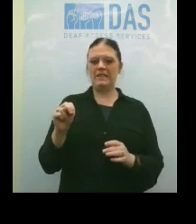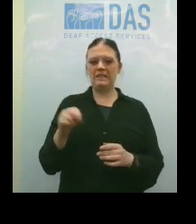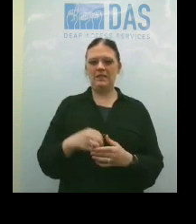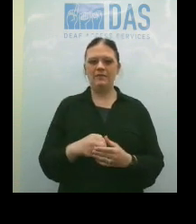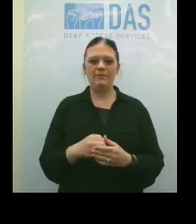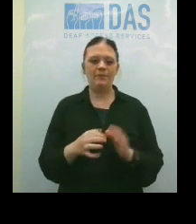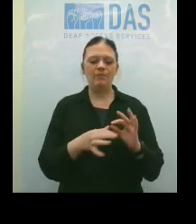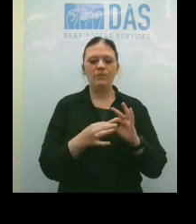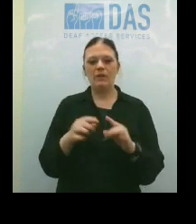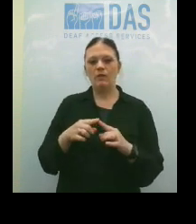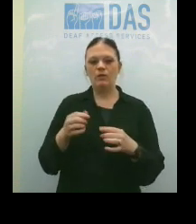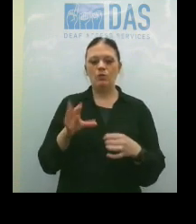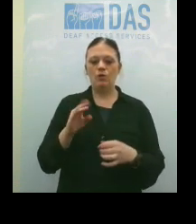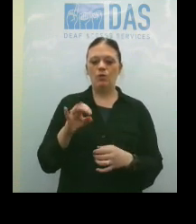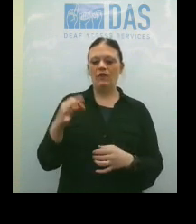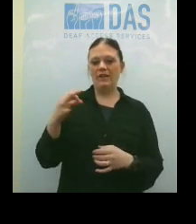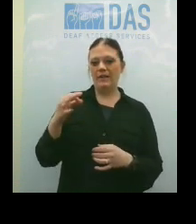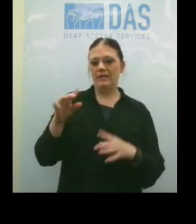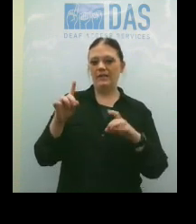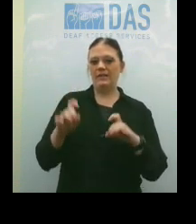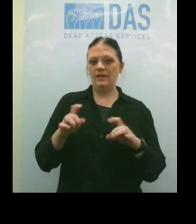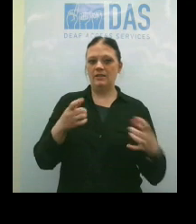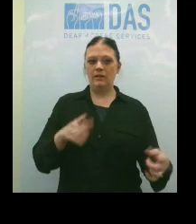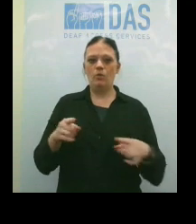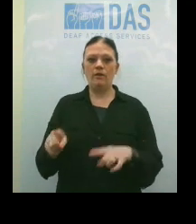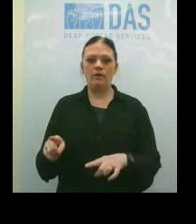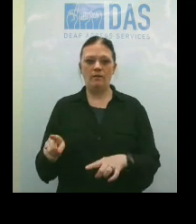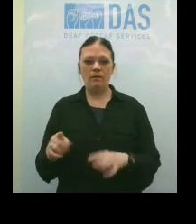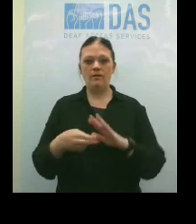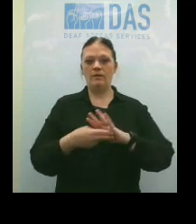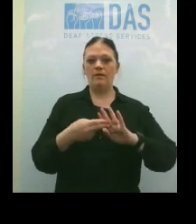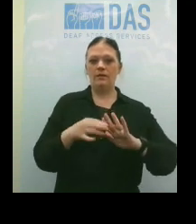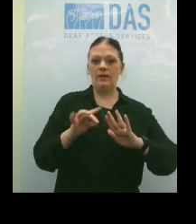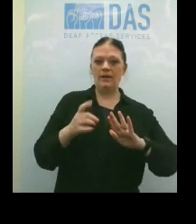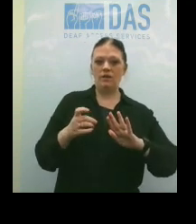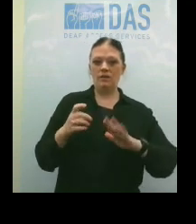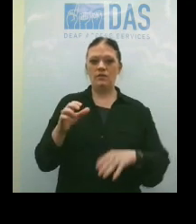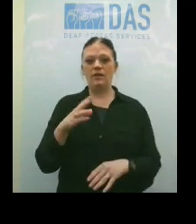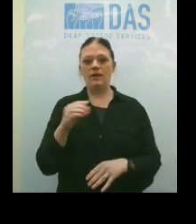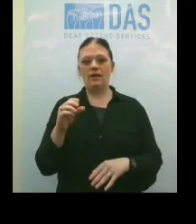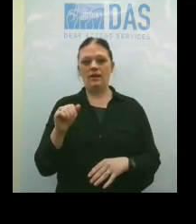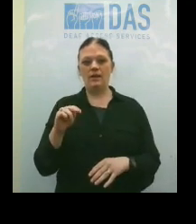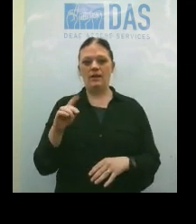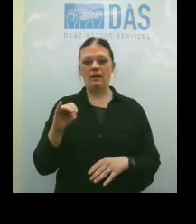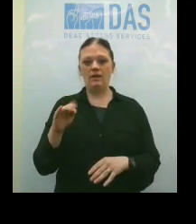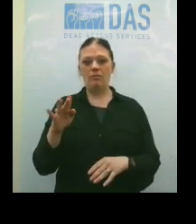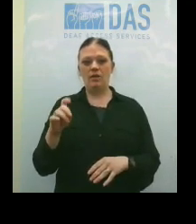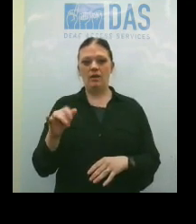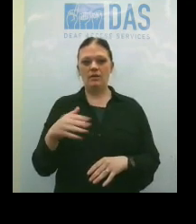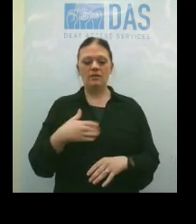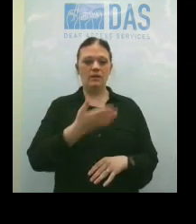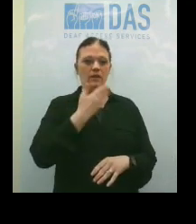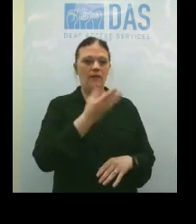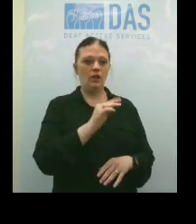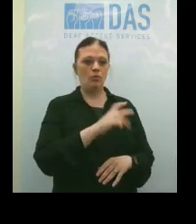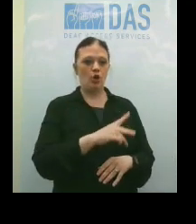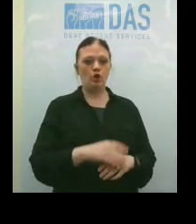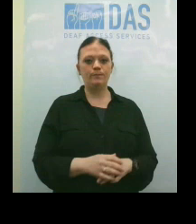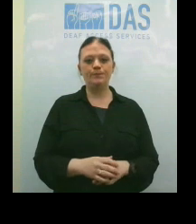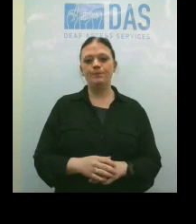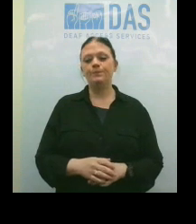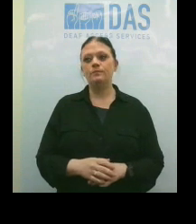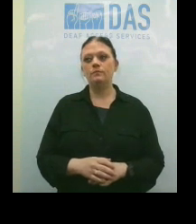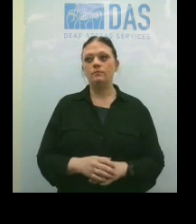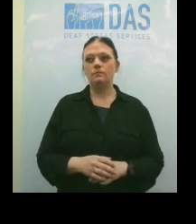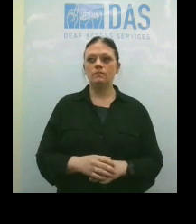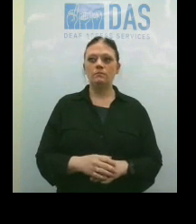with regards to the COVID-19 testing that is going on, both diagnostic and antibody. Thank you, Mark. So some people might